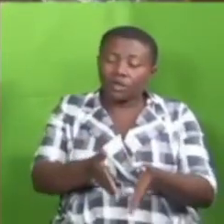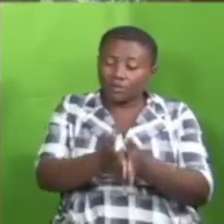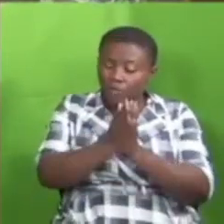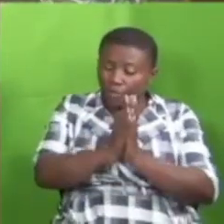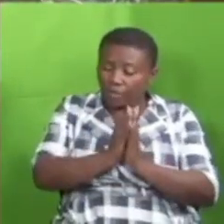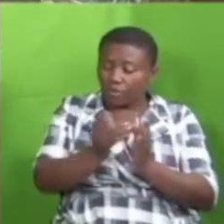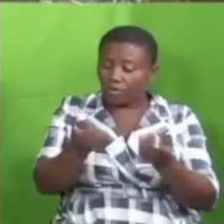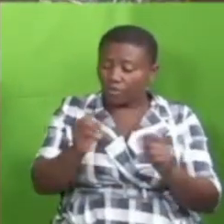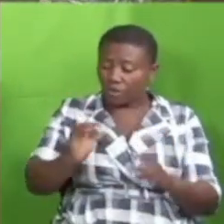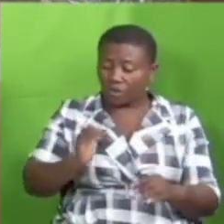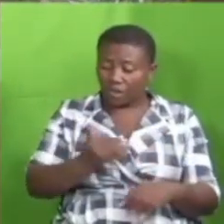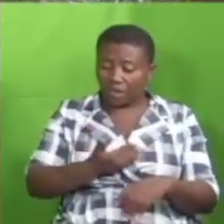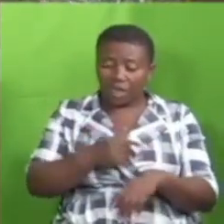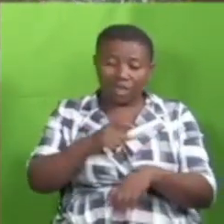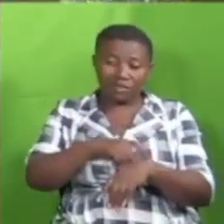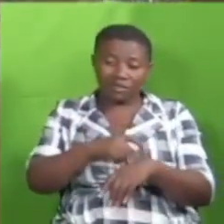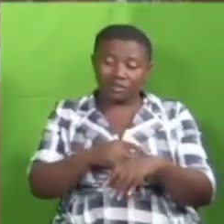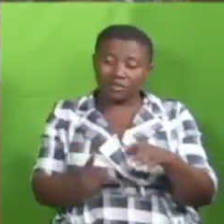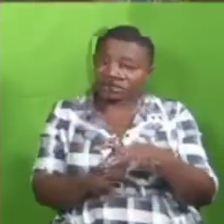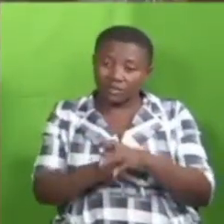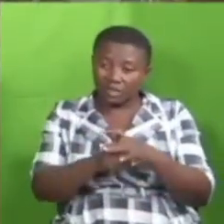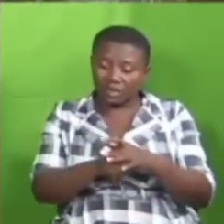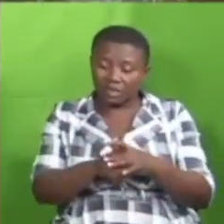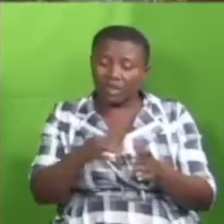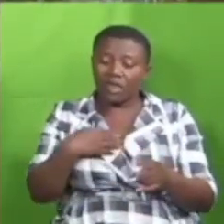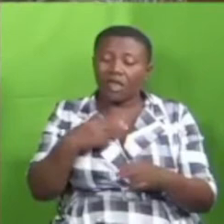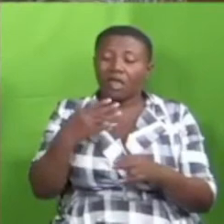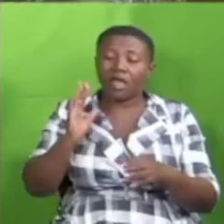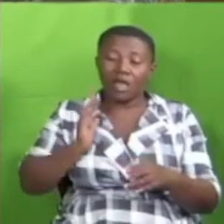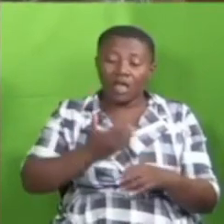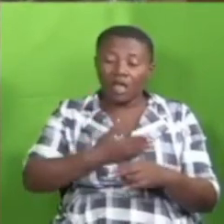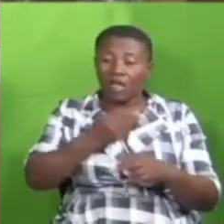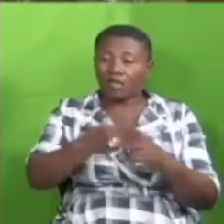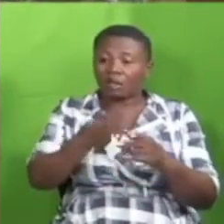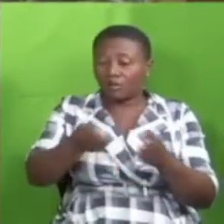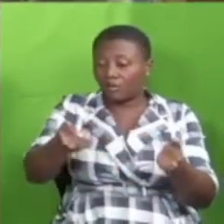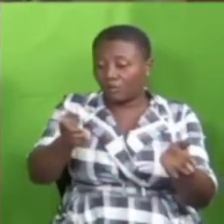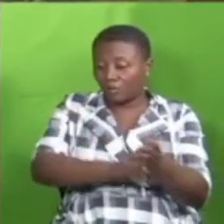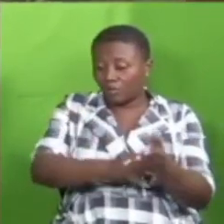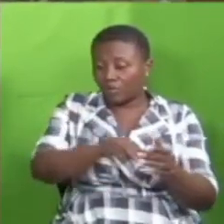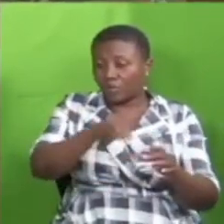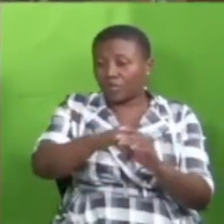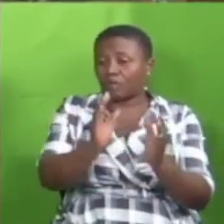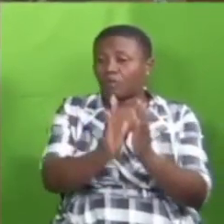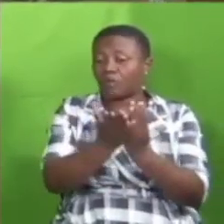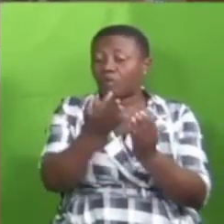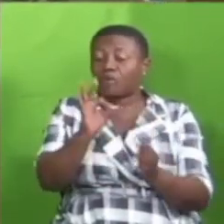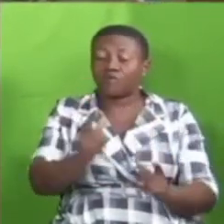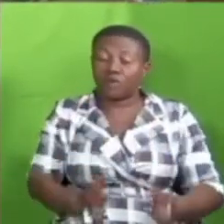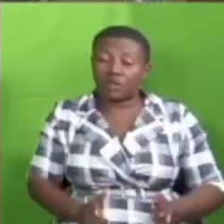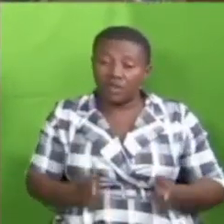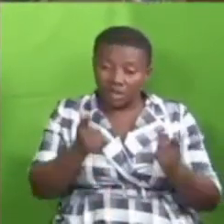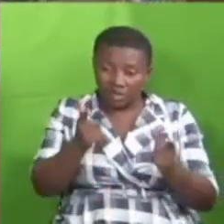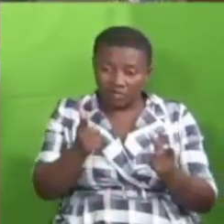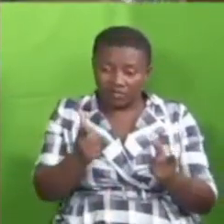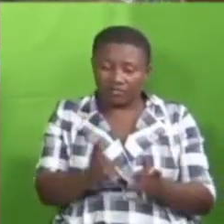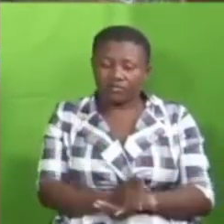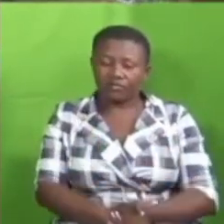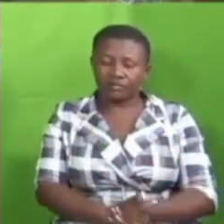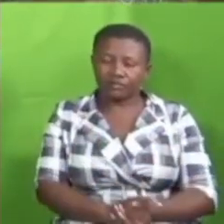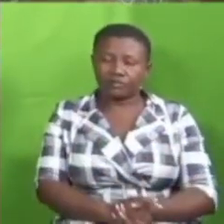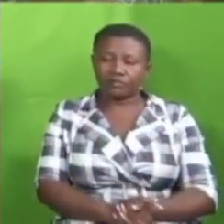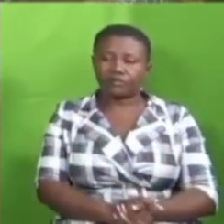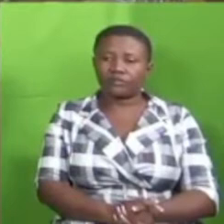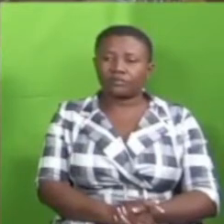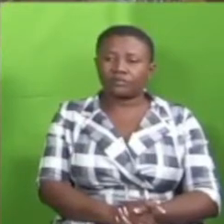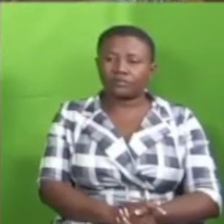shall find our names written in the book of life, and we shall join the faithful departed in the heavens above.